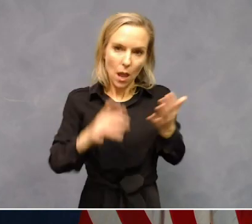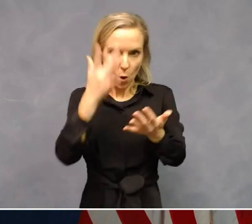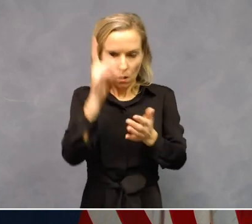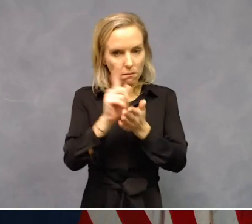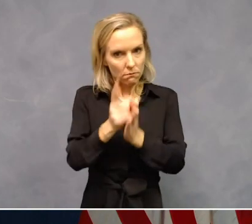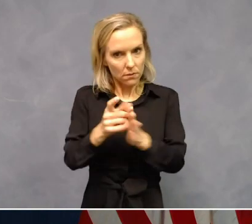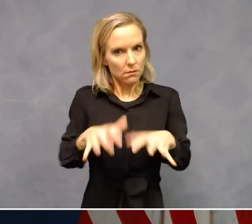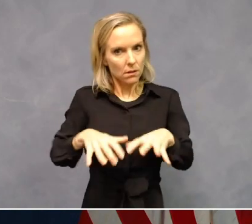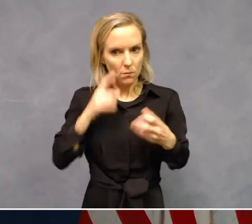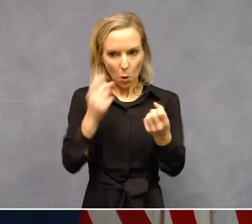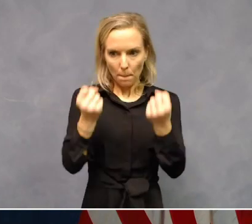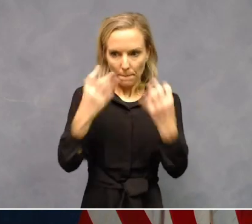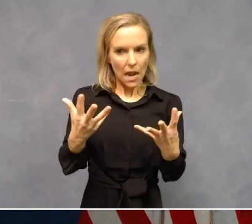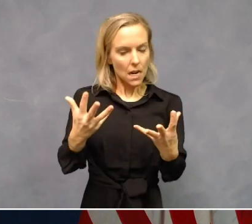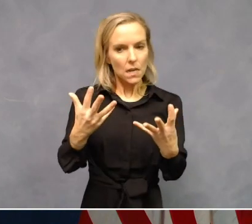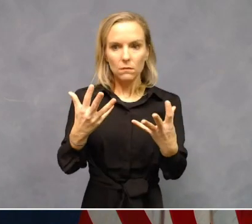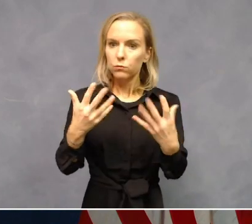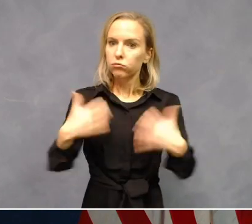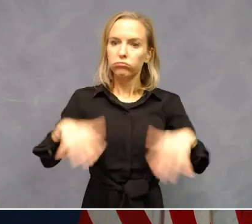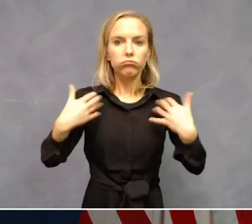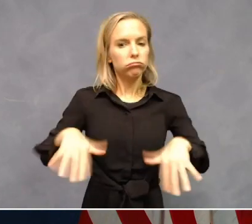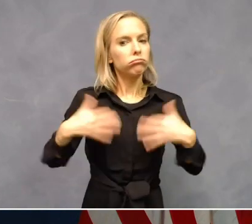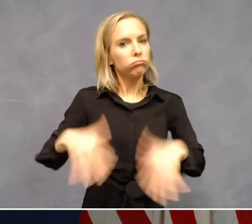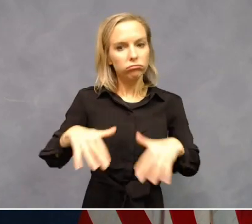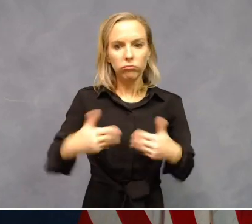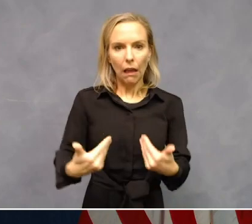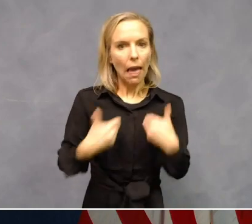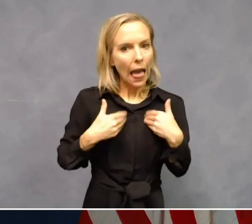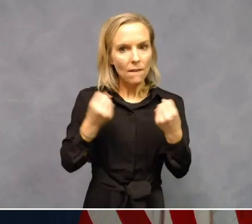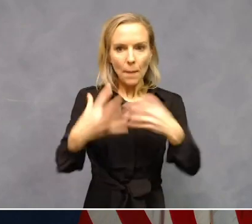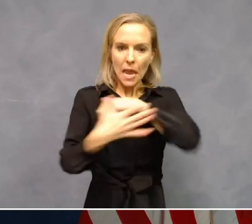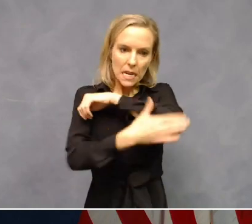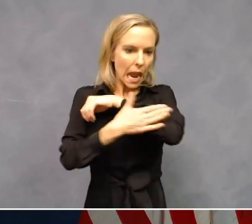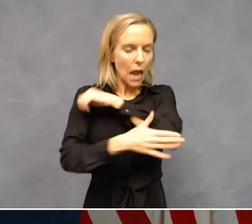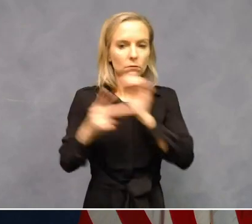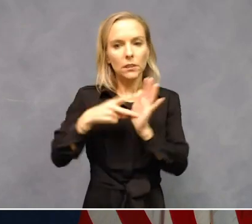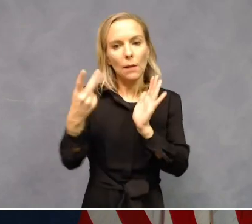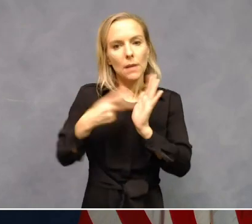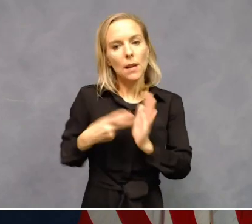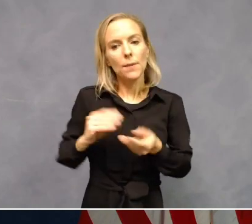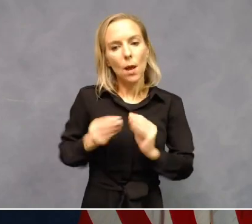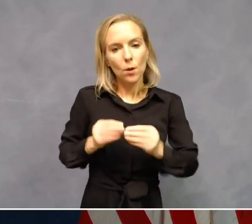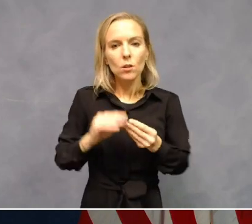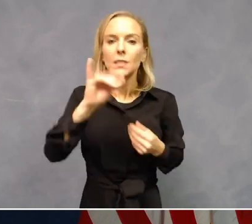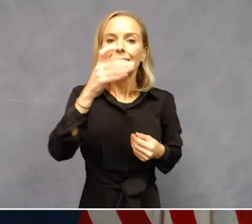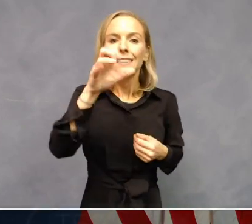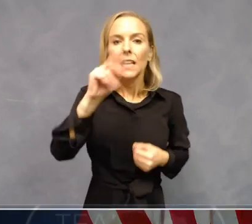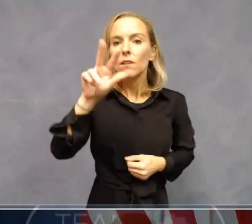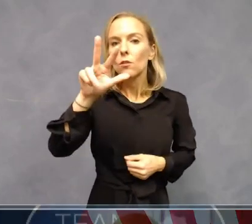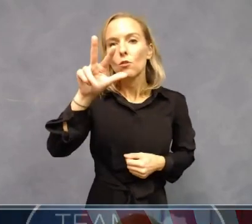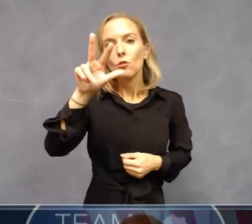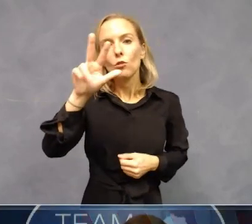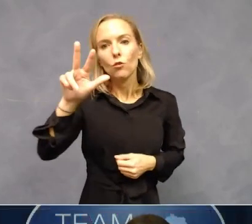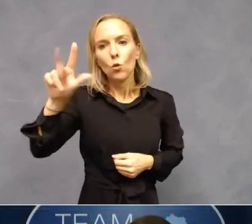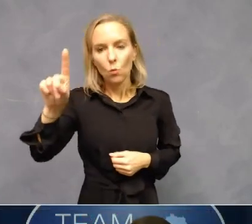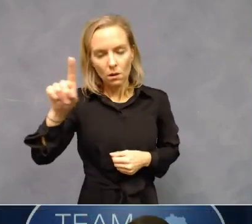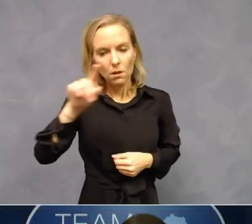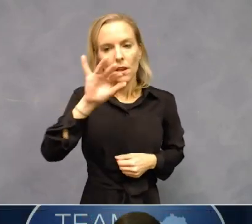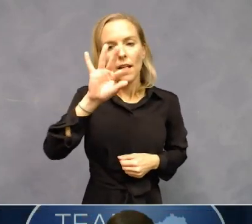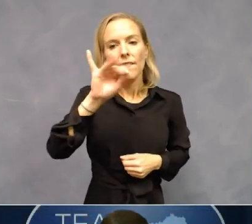many cases, we have this many counties with double-digit cases. Jefferson, 331,